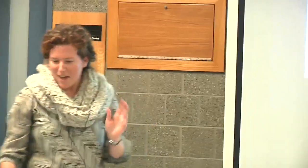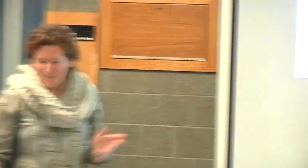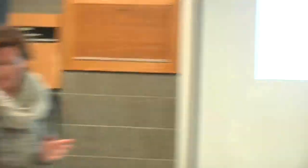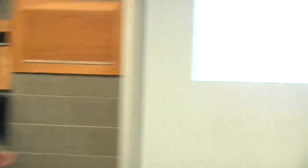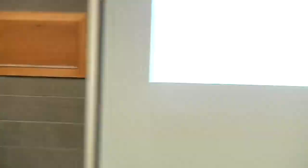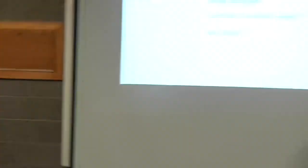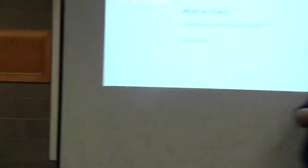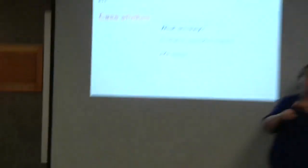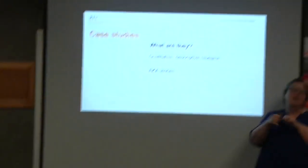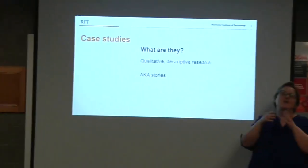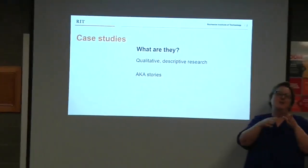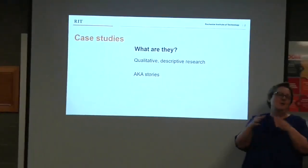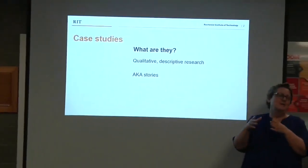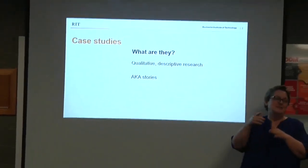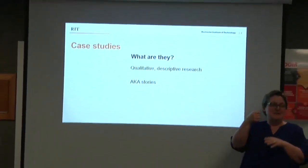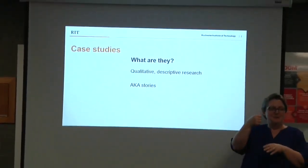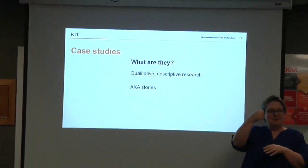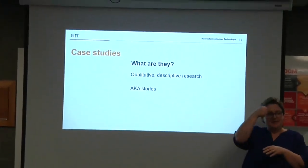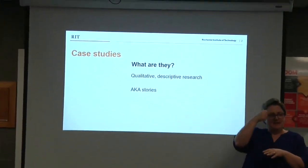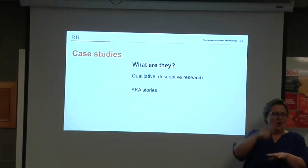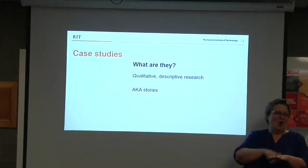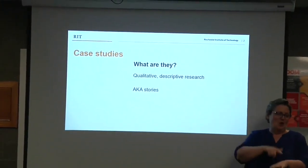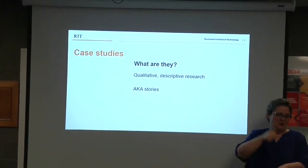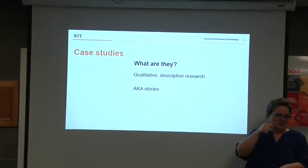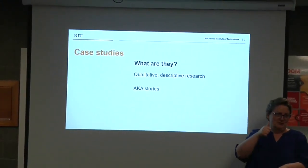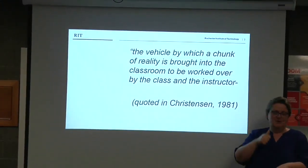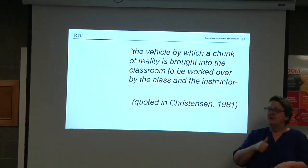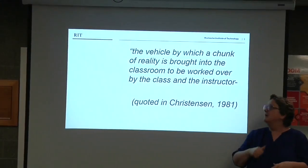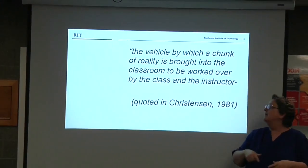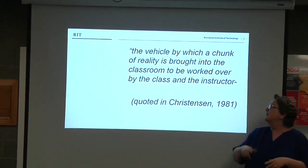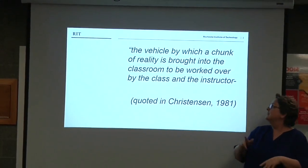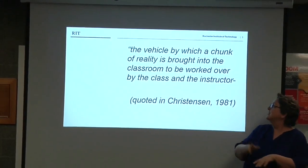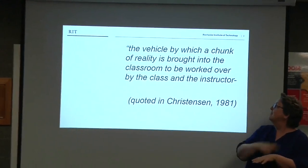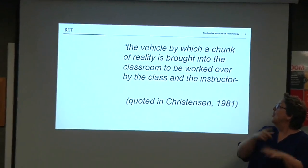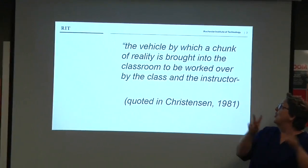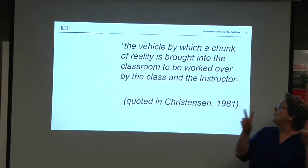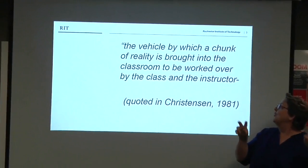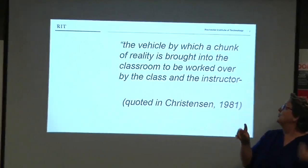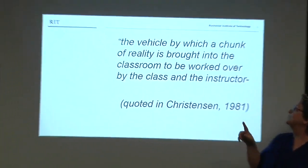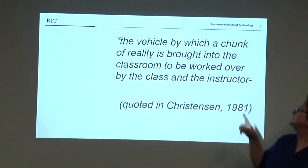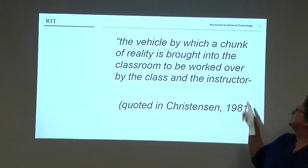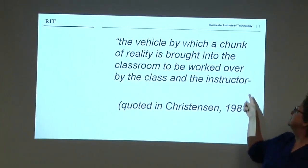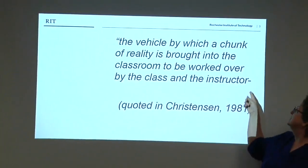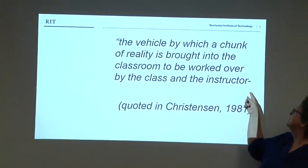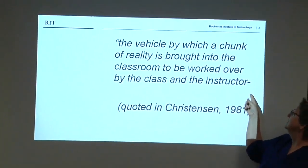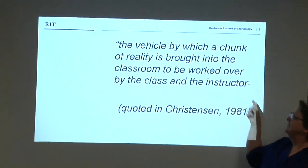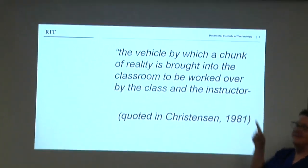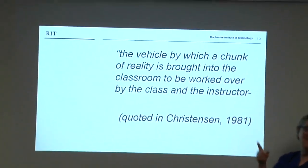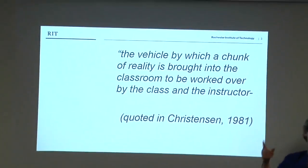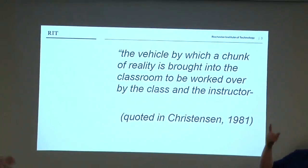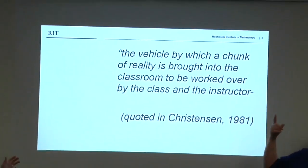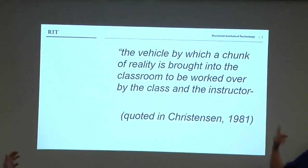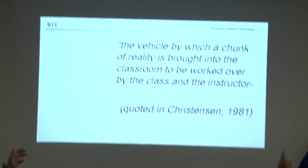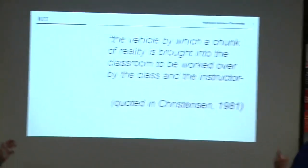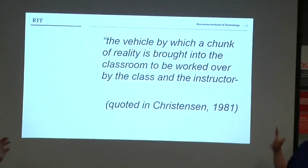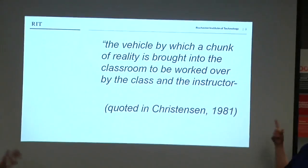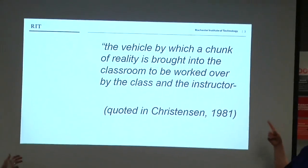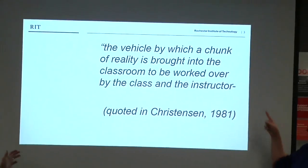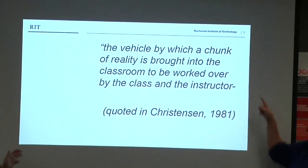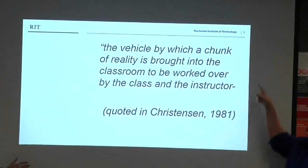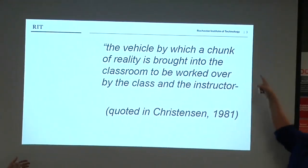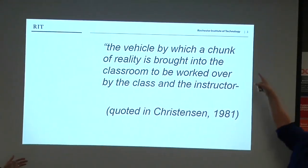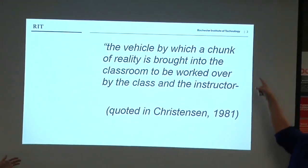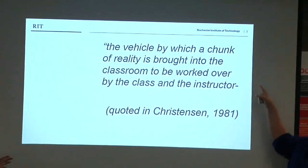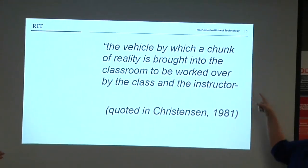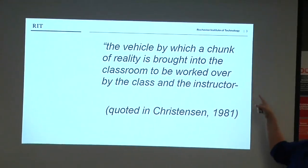some excellent quotes that try to define this in a lot more words. This is half of one of them. The vehicle by which a chunk